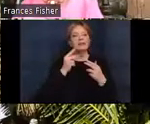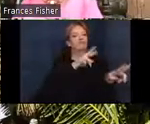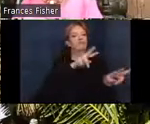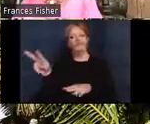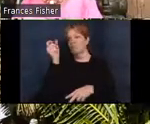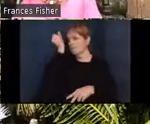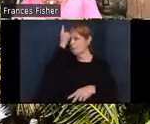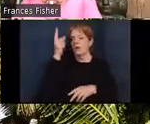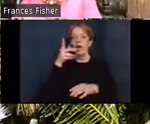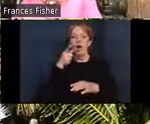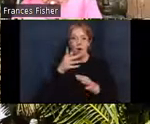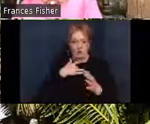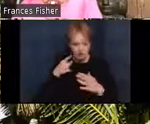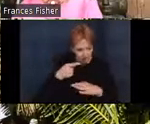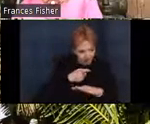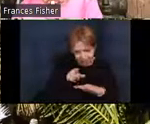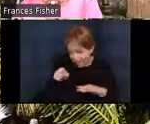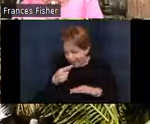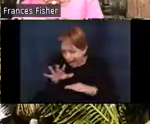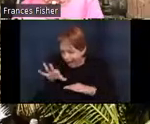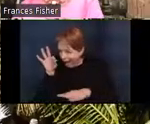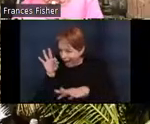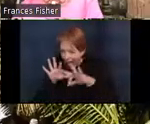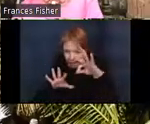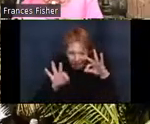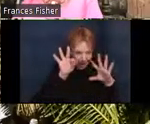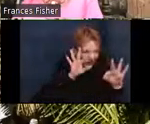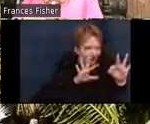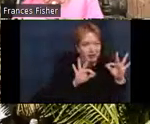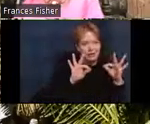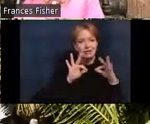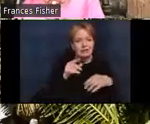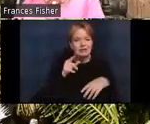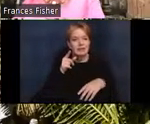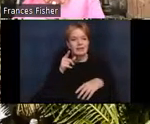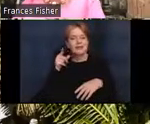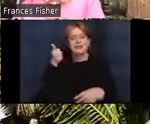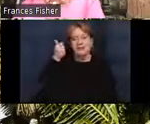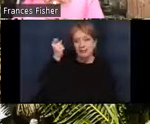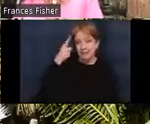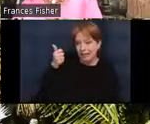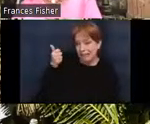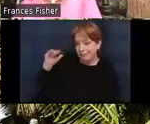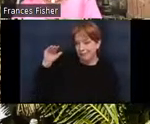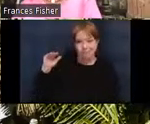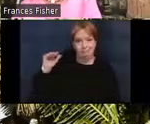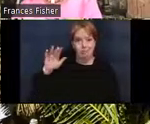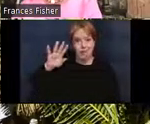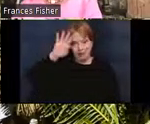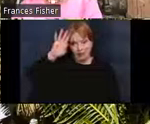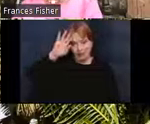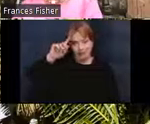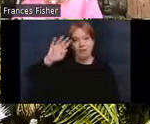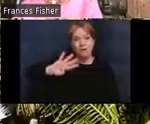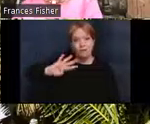wander the property and find what a 4'9" petite Southern artist